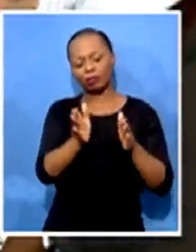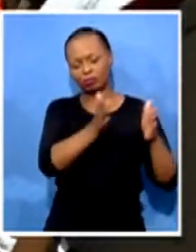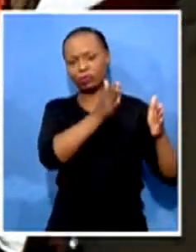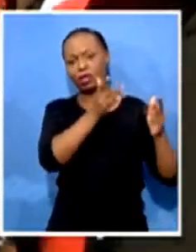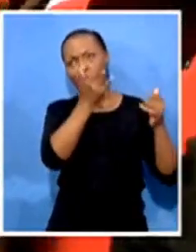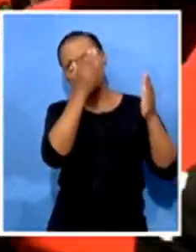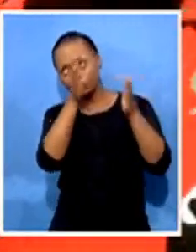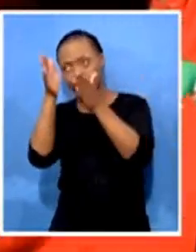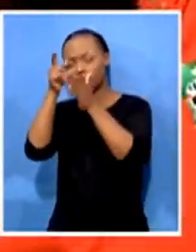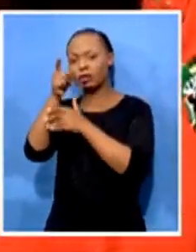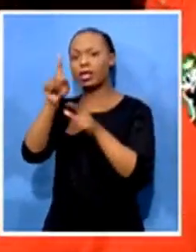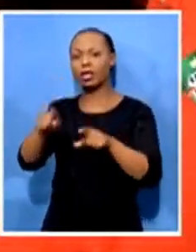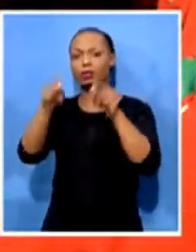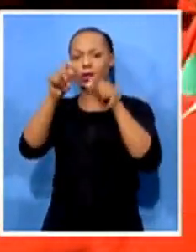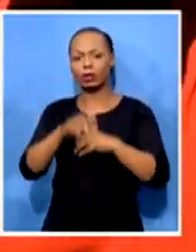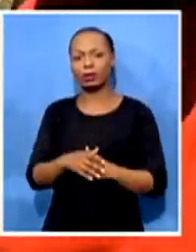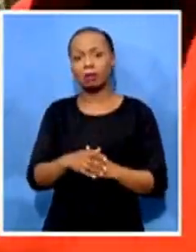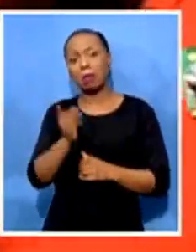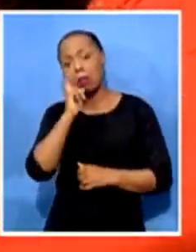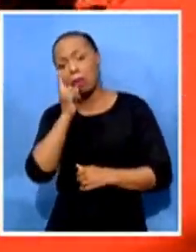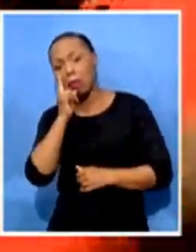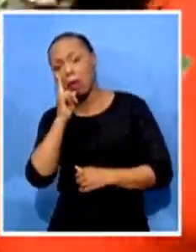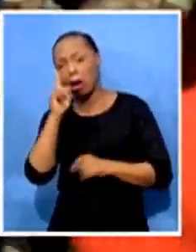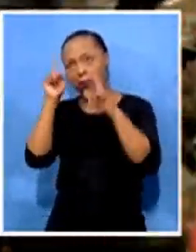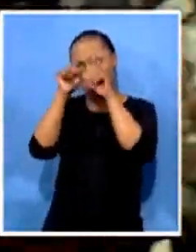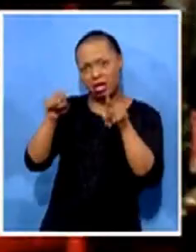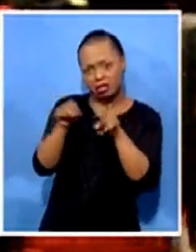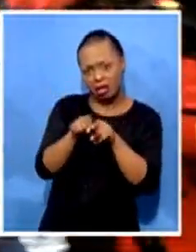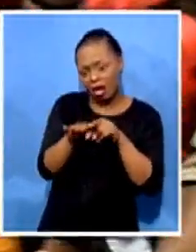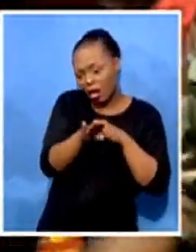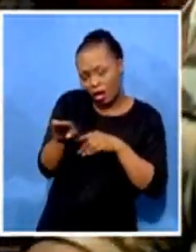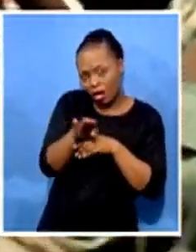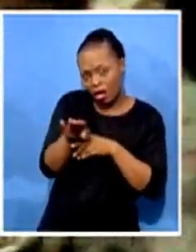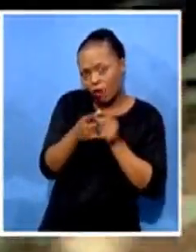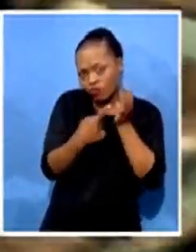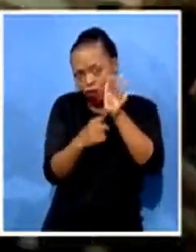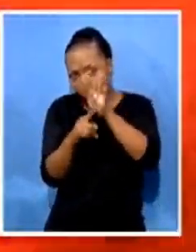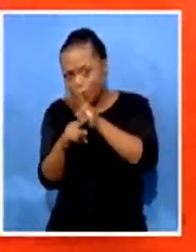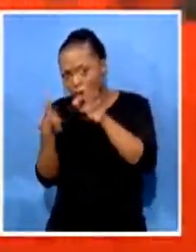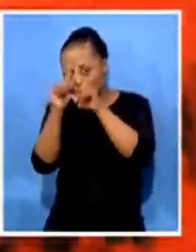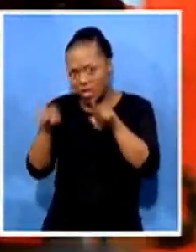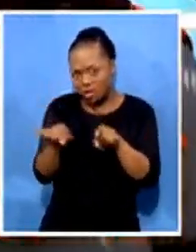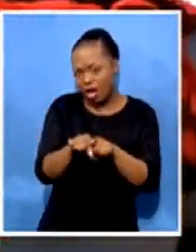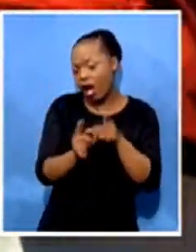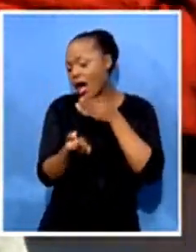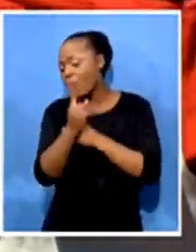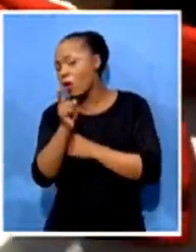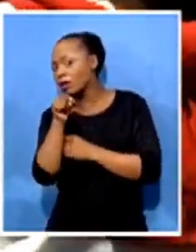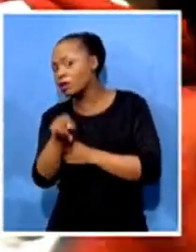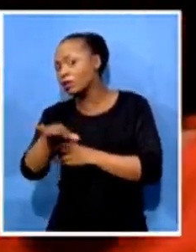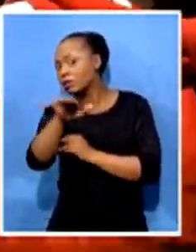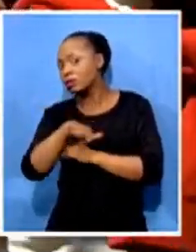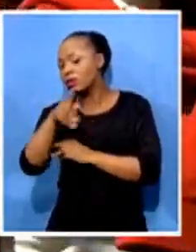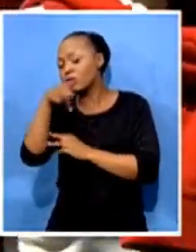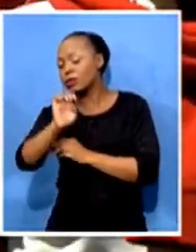As you saw the pictures at the bottom right of your screen at home, or bottom left if you're watching, there was chaos. Obviously, we heard earlier from our senior